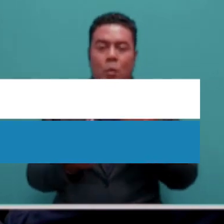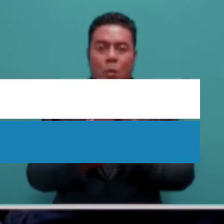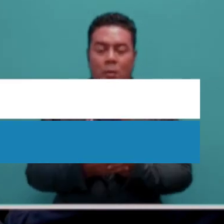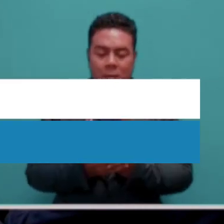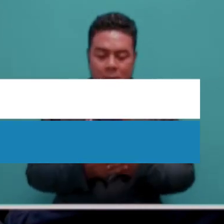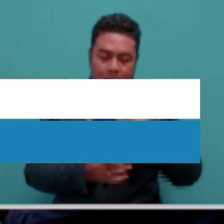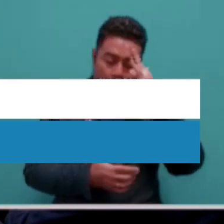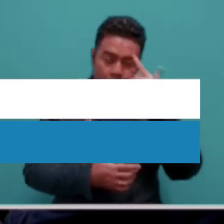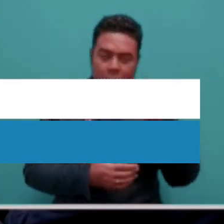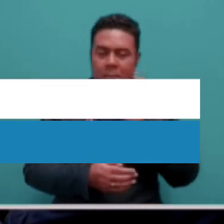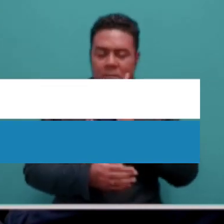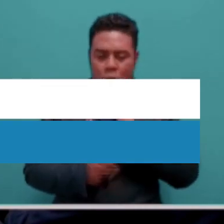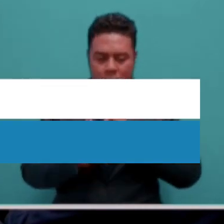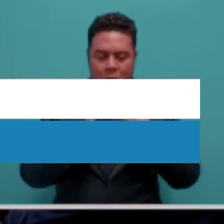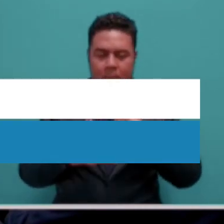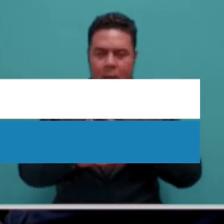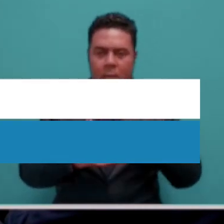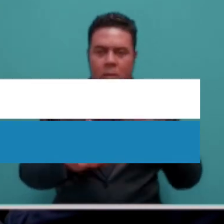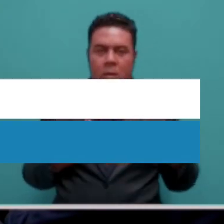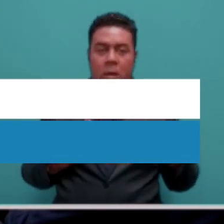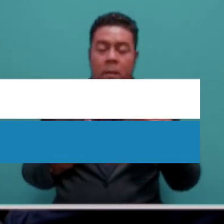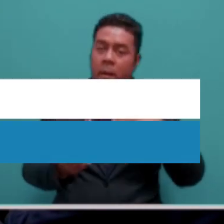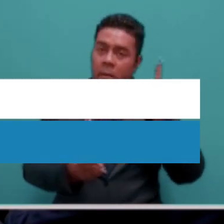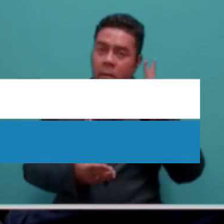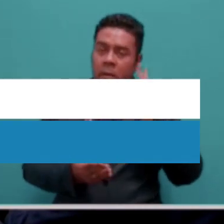before the House. Mr. Speaker, sir, again,